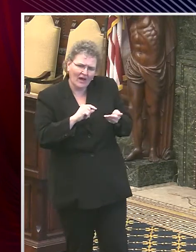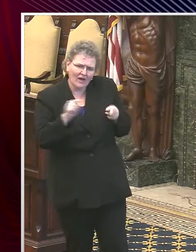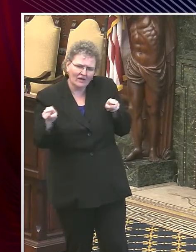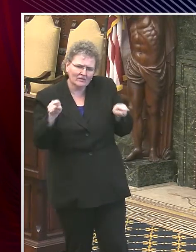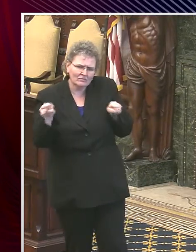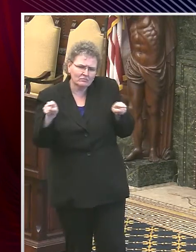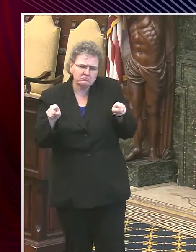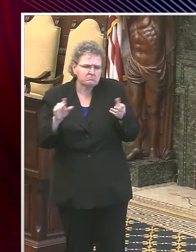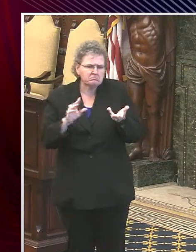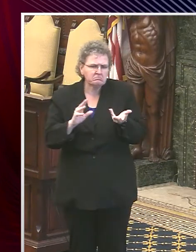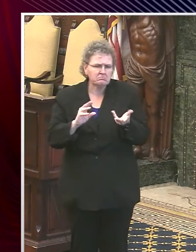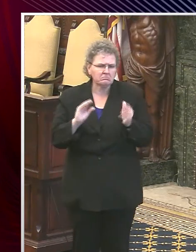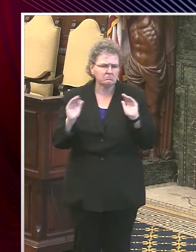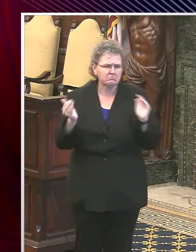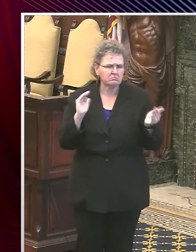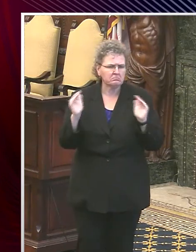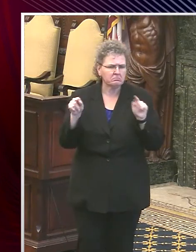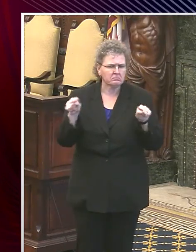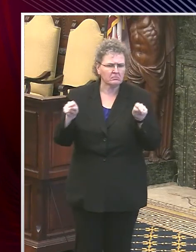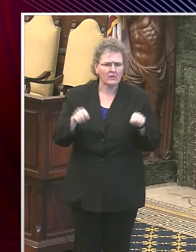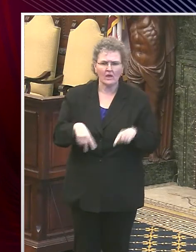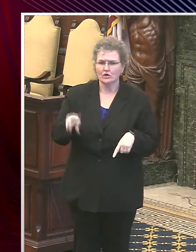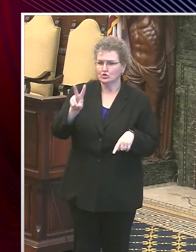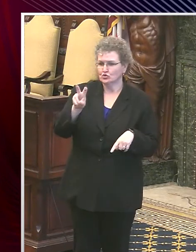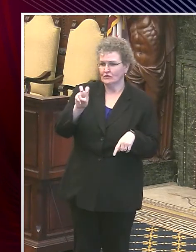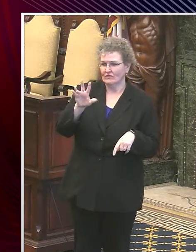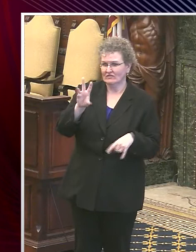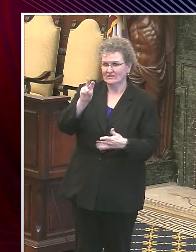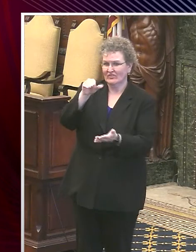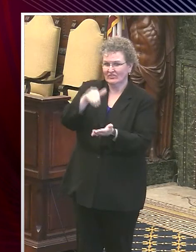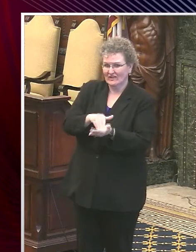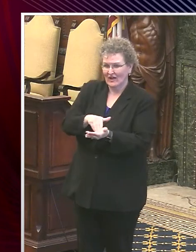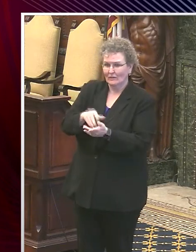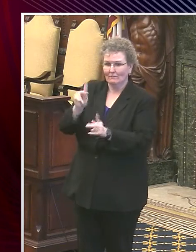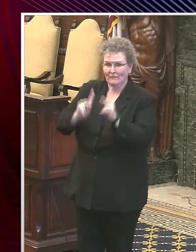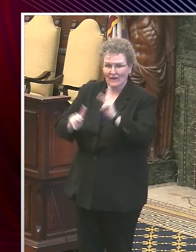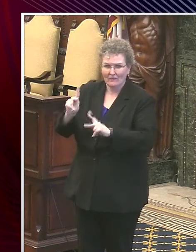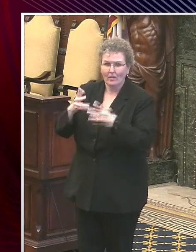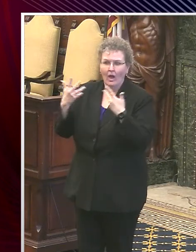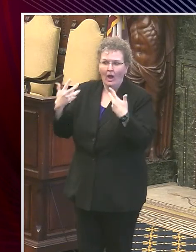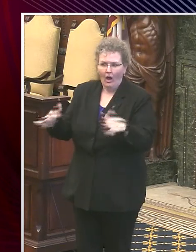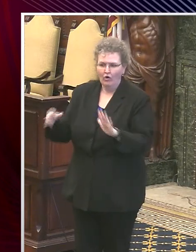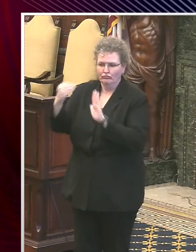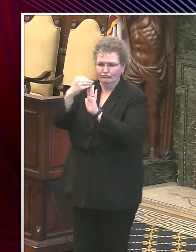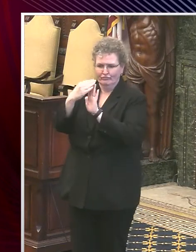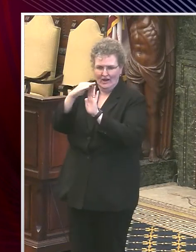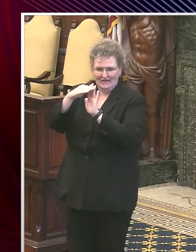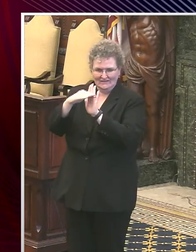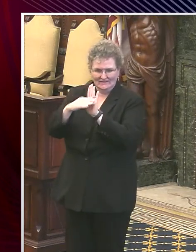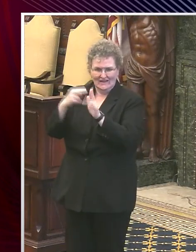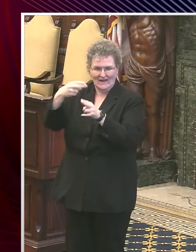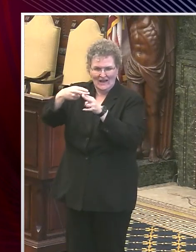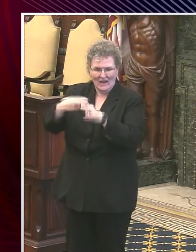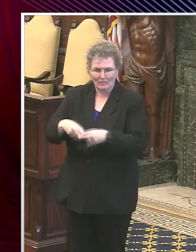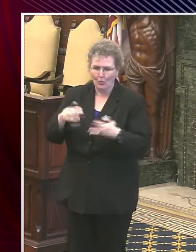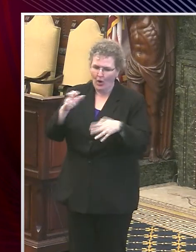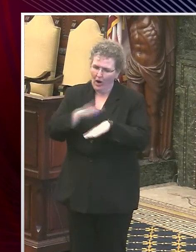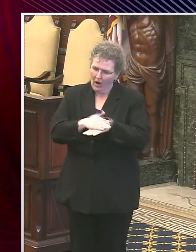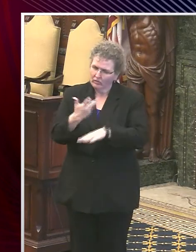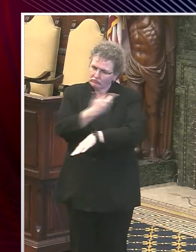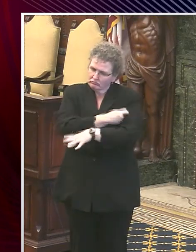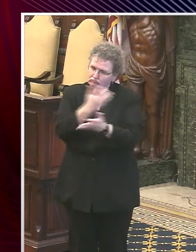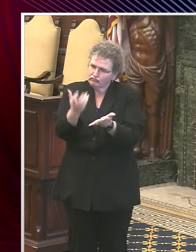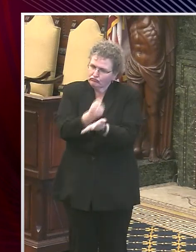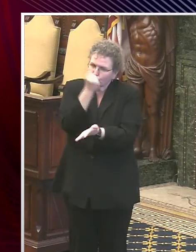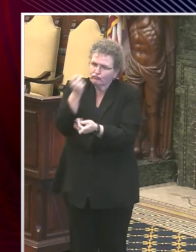wondering, given that you said there are about 256,000 people, on the interest form currently, a large number,